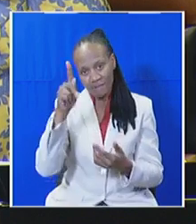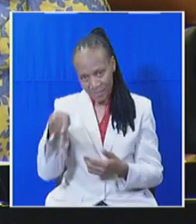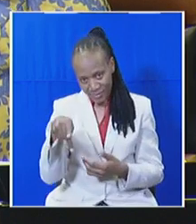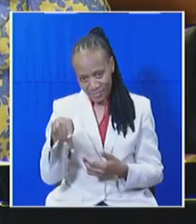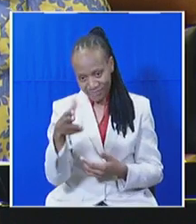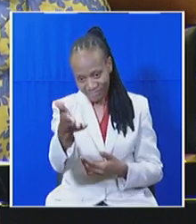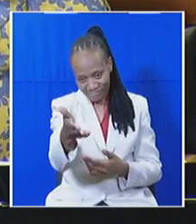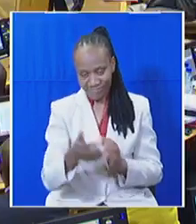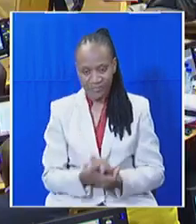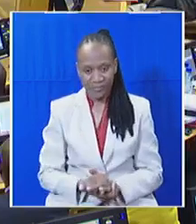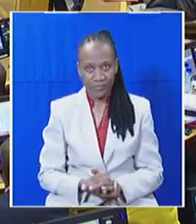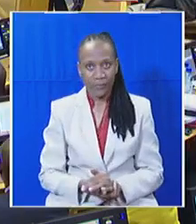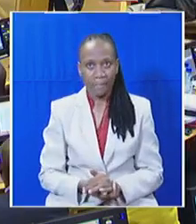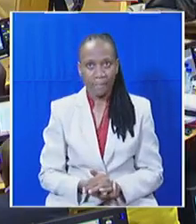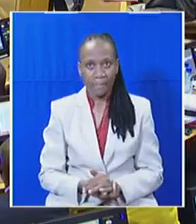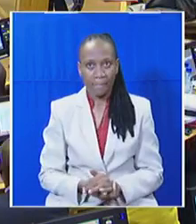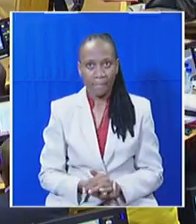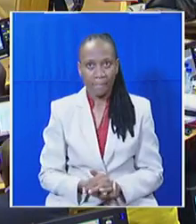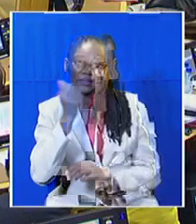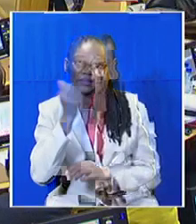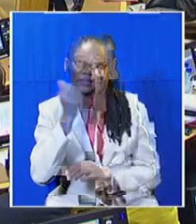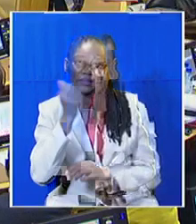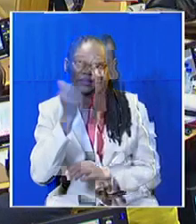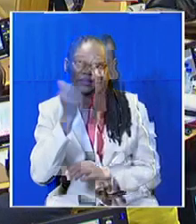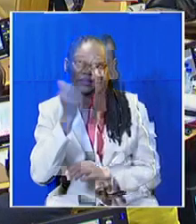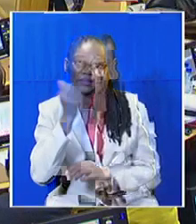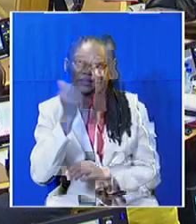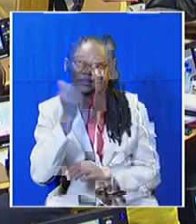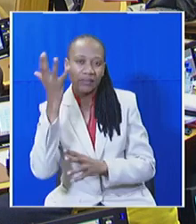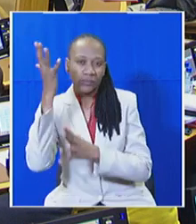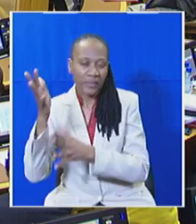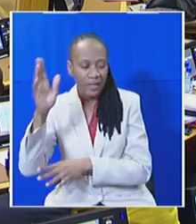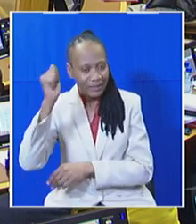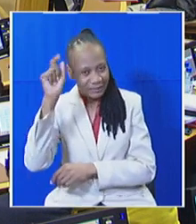So, Madam Speaker, I just want to prevent a very in here.